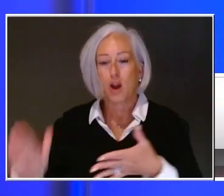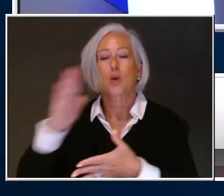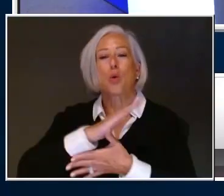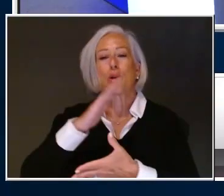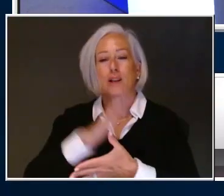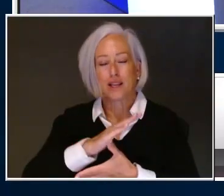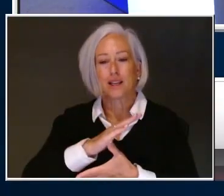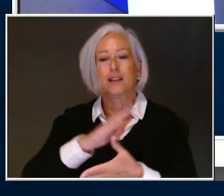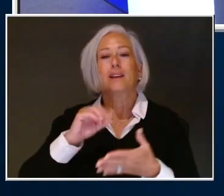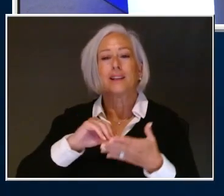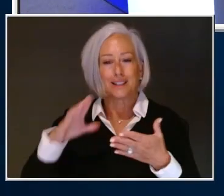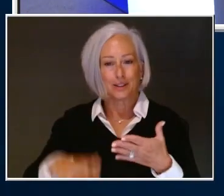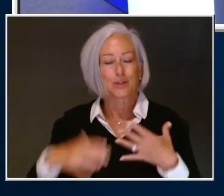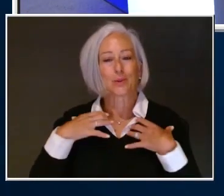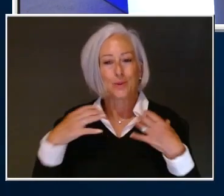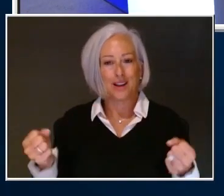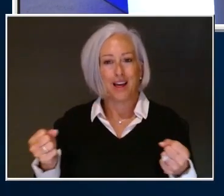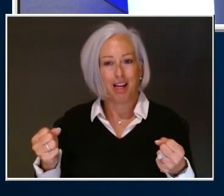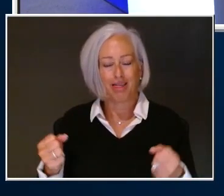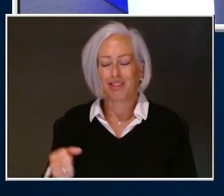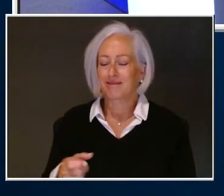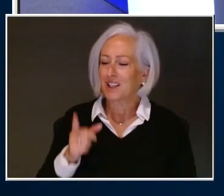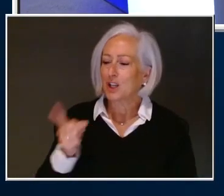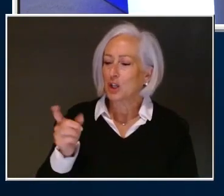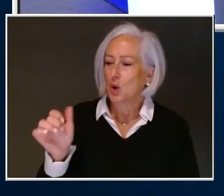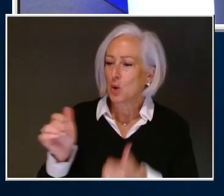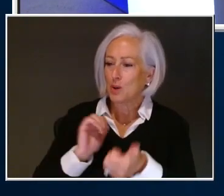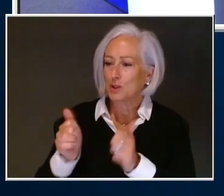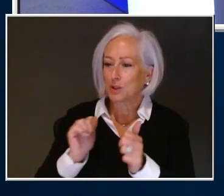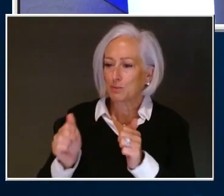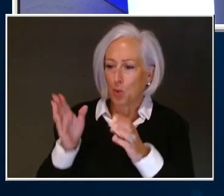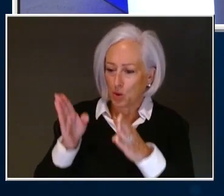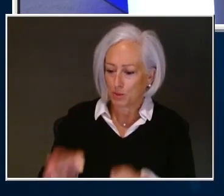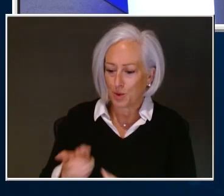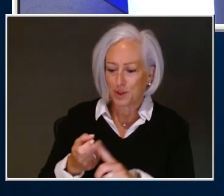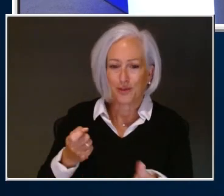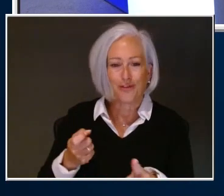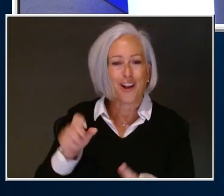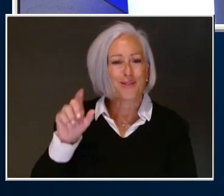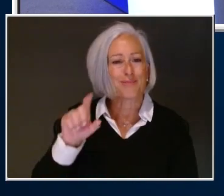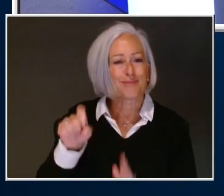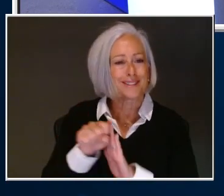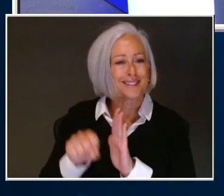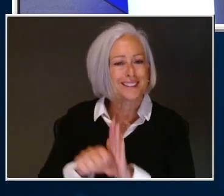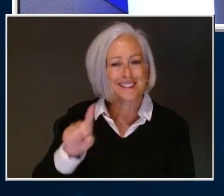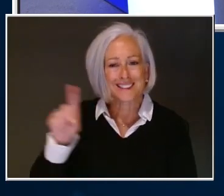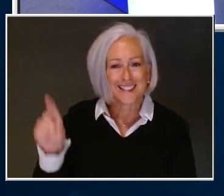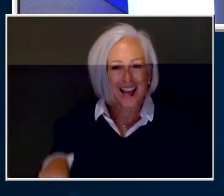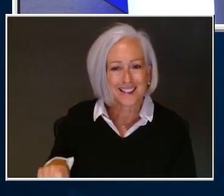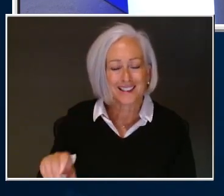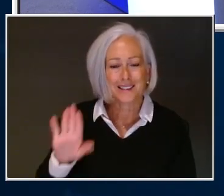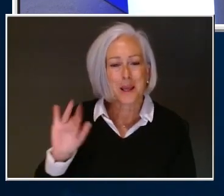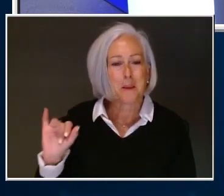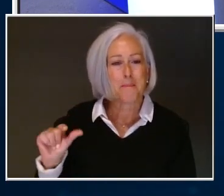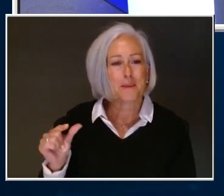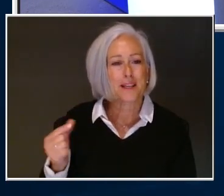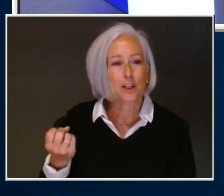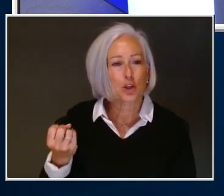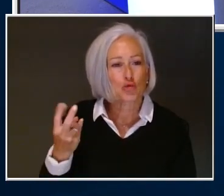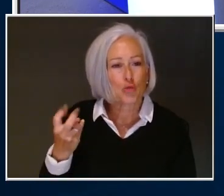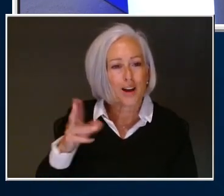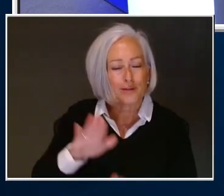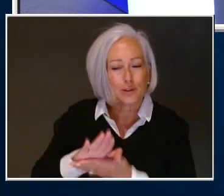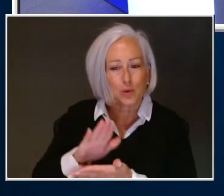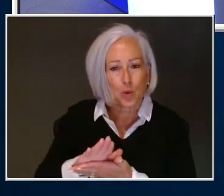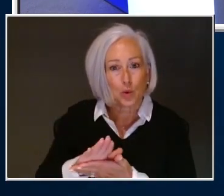something you're a sports guy? You came from Texas, Big 12 schools. How unique is this from your